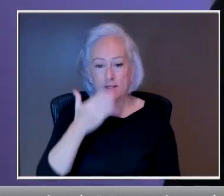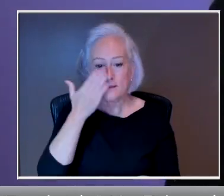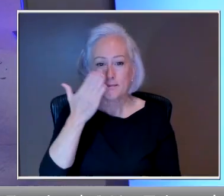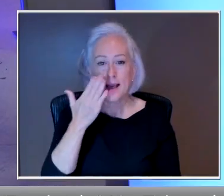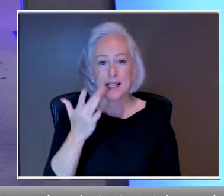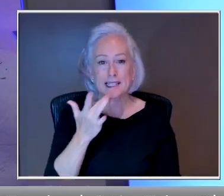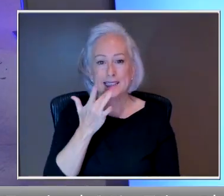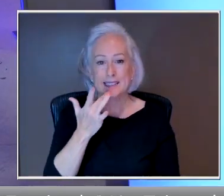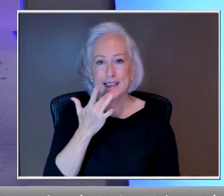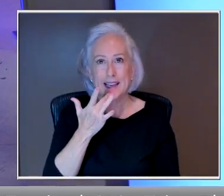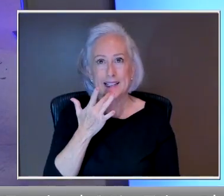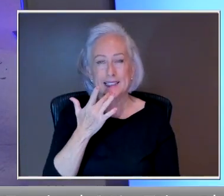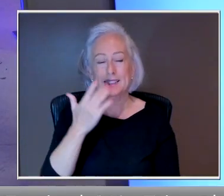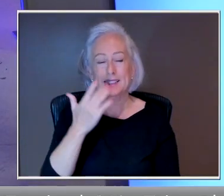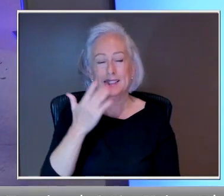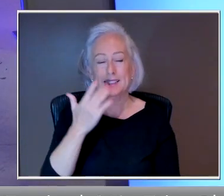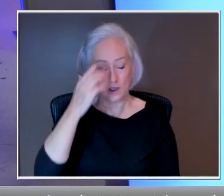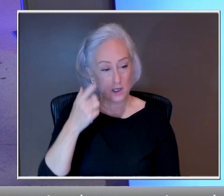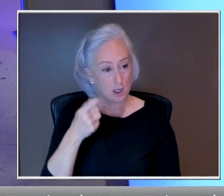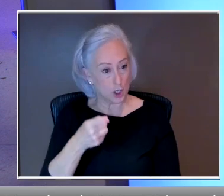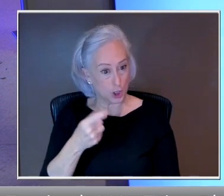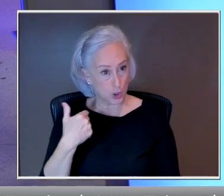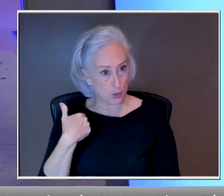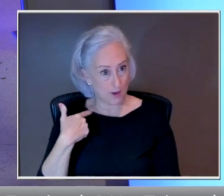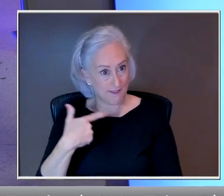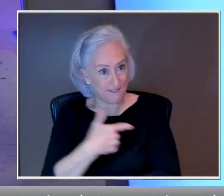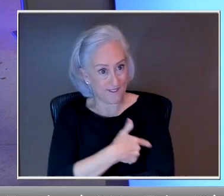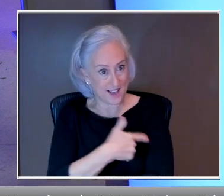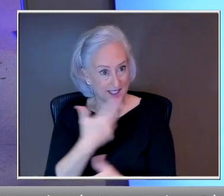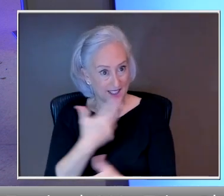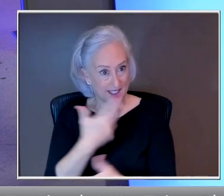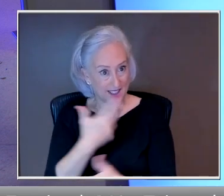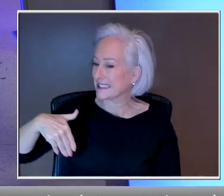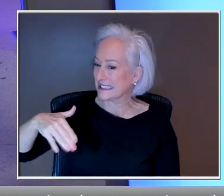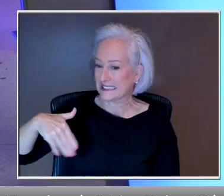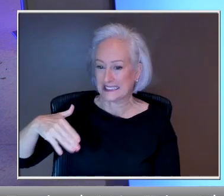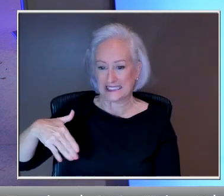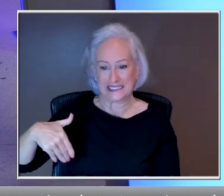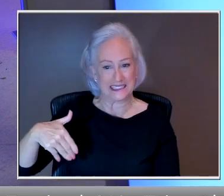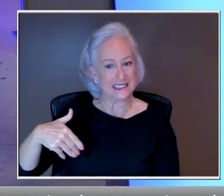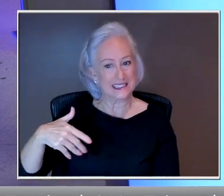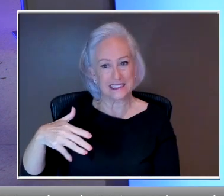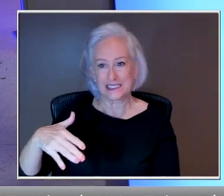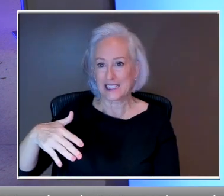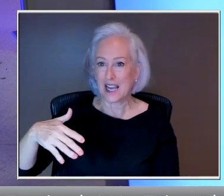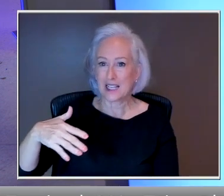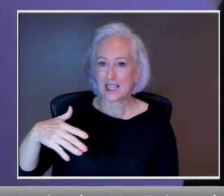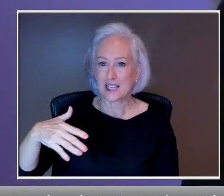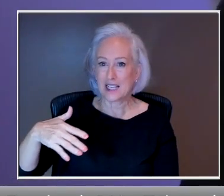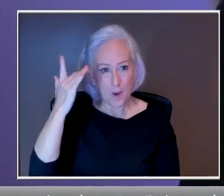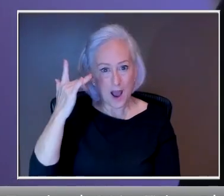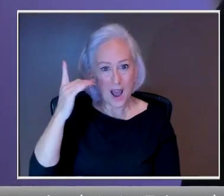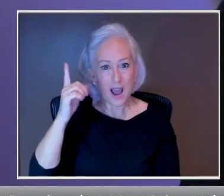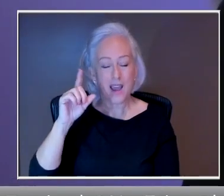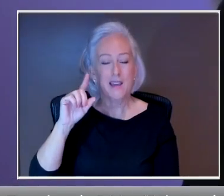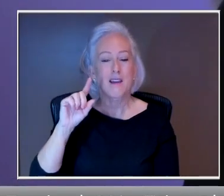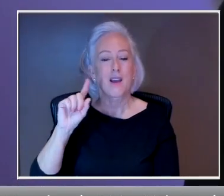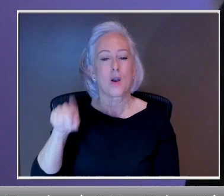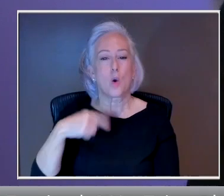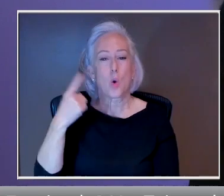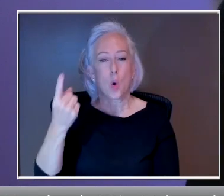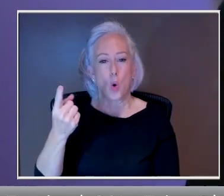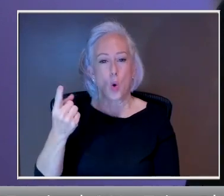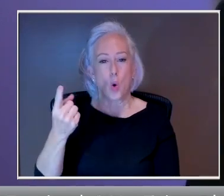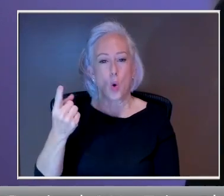received the vaccination? I had not gotten the vaccine. Oh, you hadn't gotten to get it yet? Because they had only done the nursing